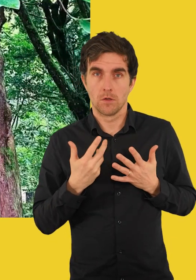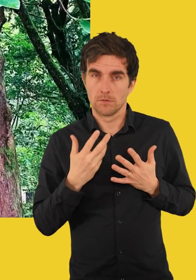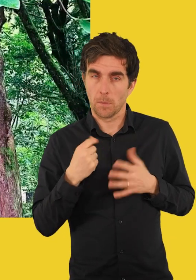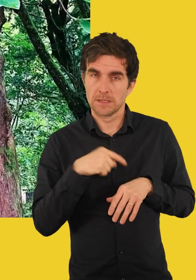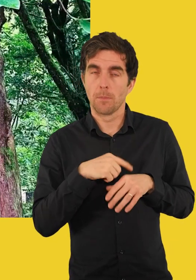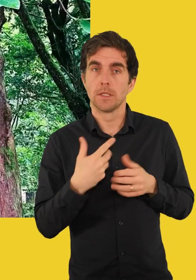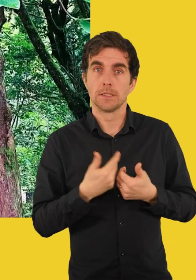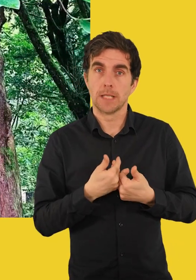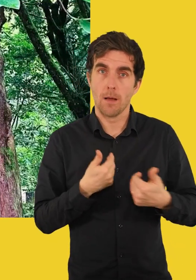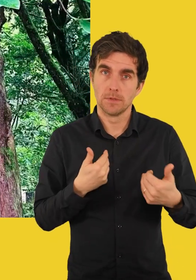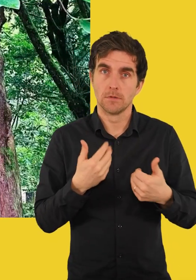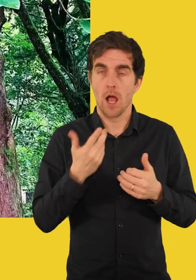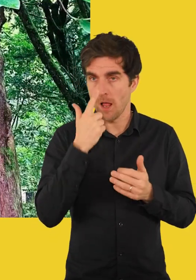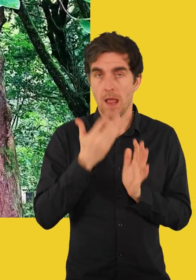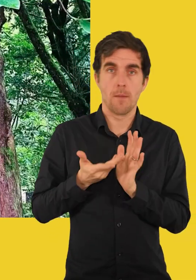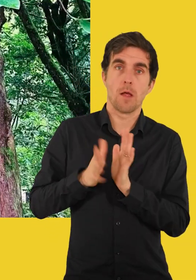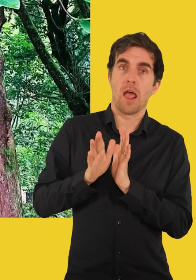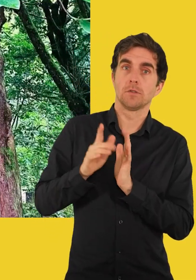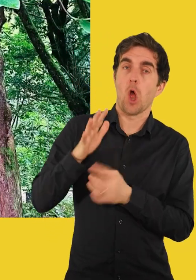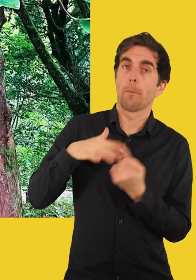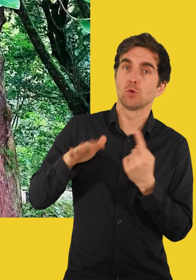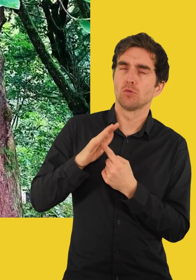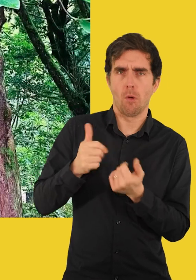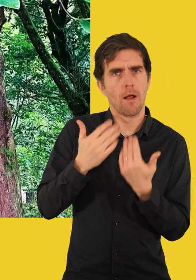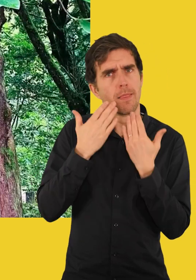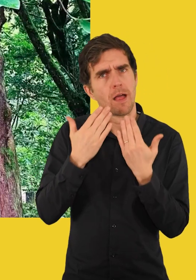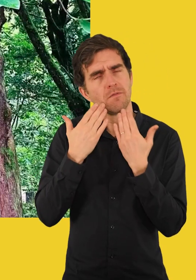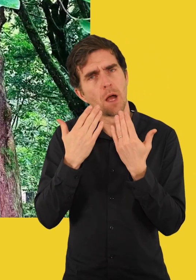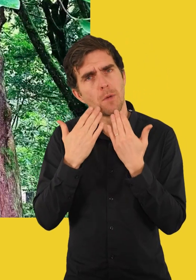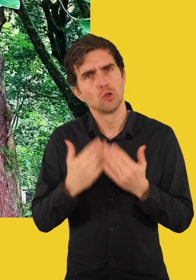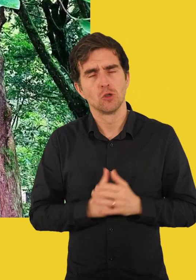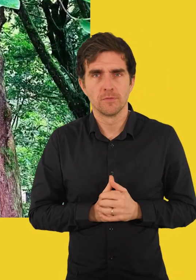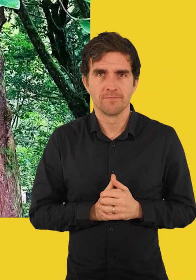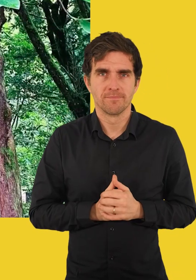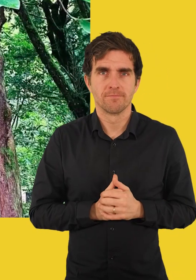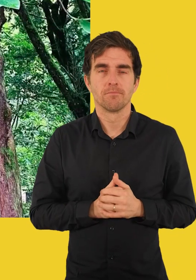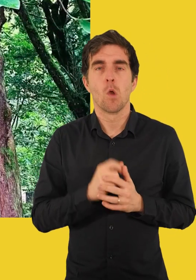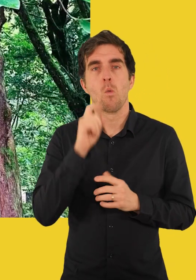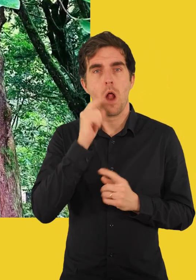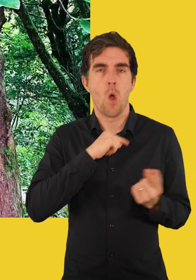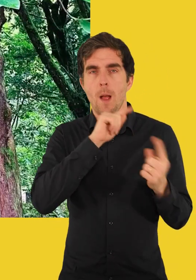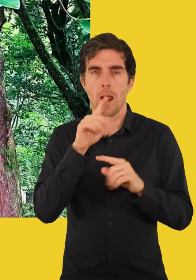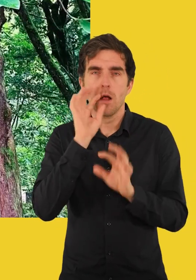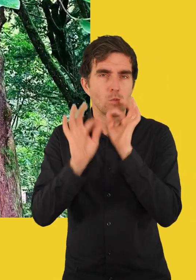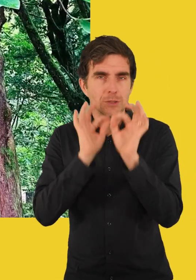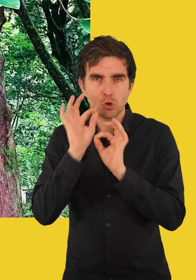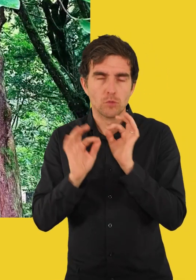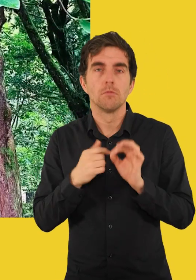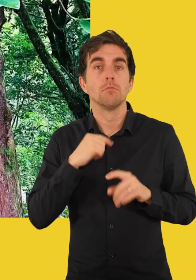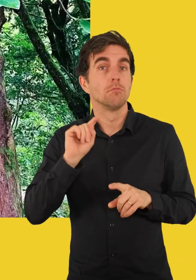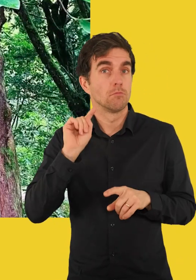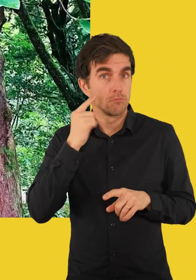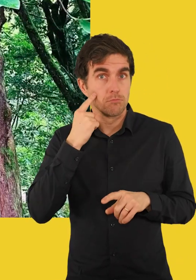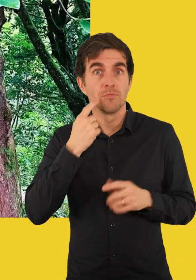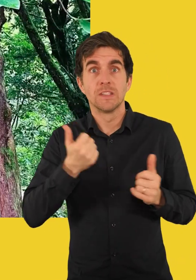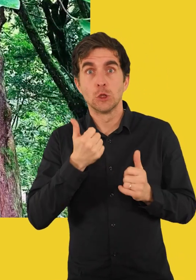separated marginalized communities. So thank you so much for that. We're going to come back with some questions after we've heard from